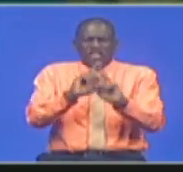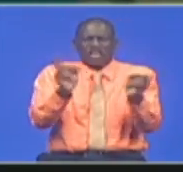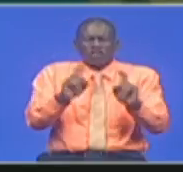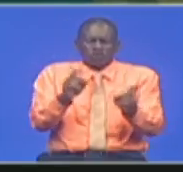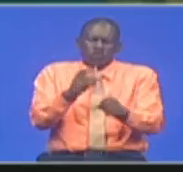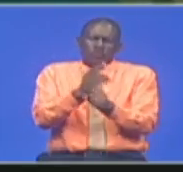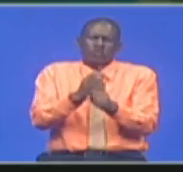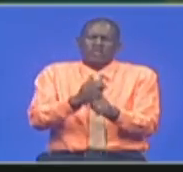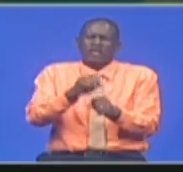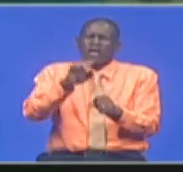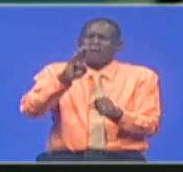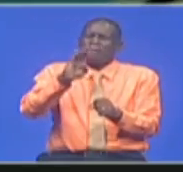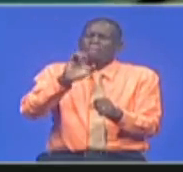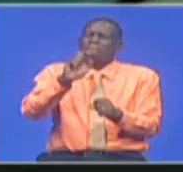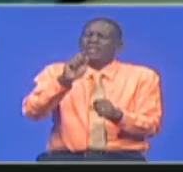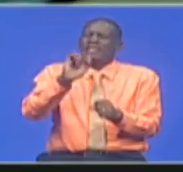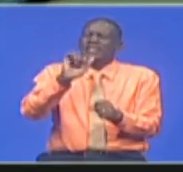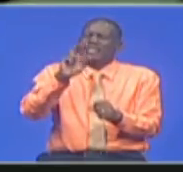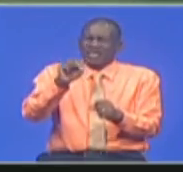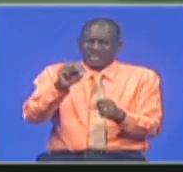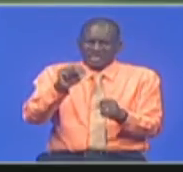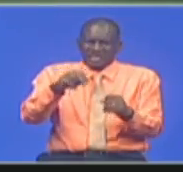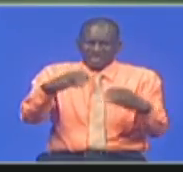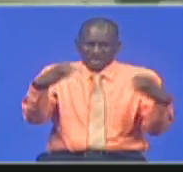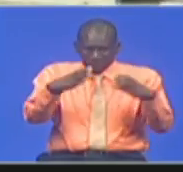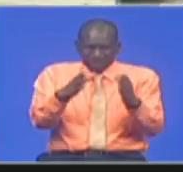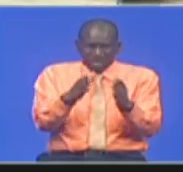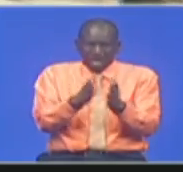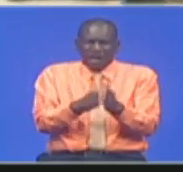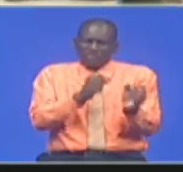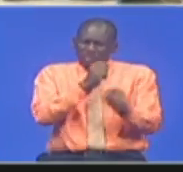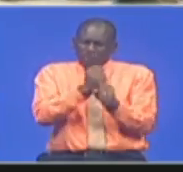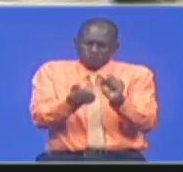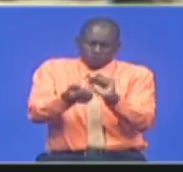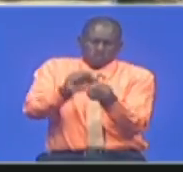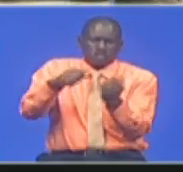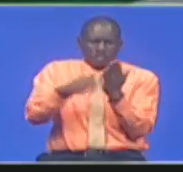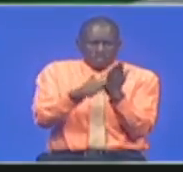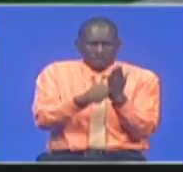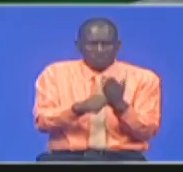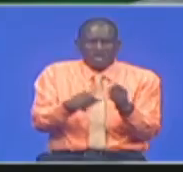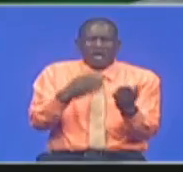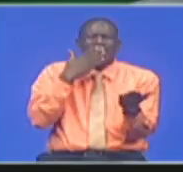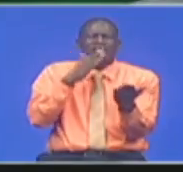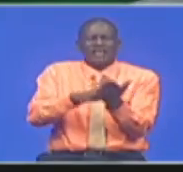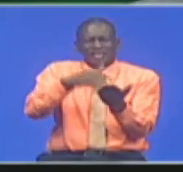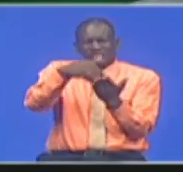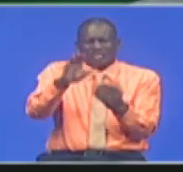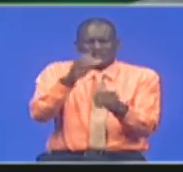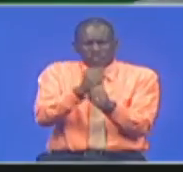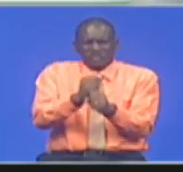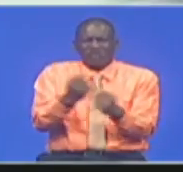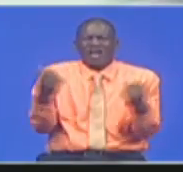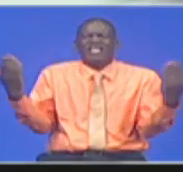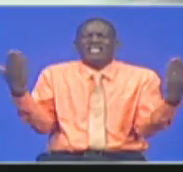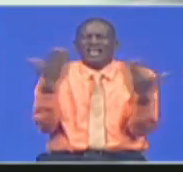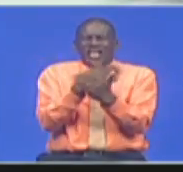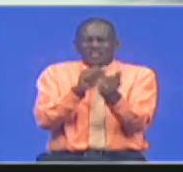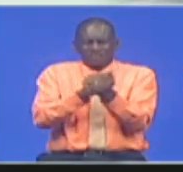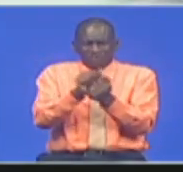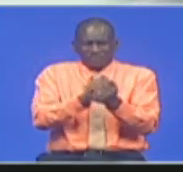Betin brand anymore and are working on rebranding. In a letter sent out to staff at exactly midnight Friday